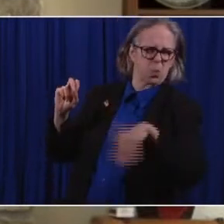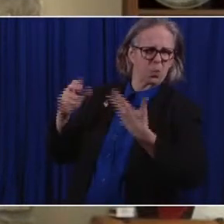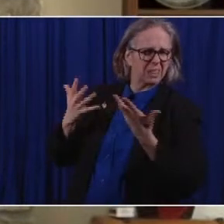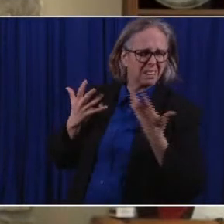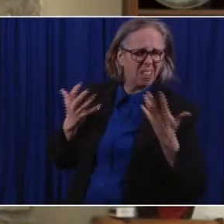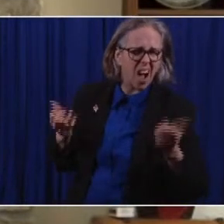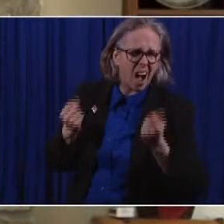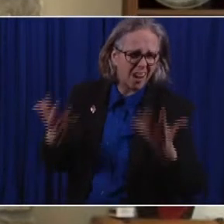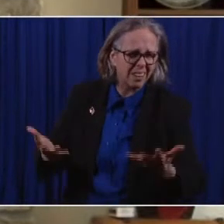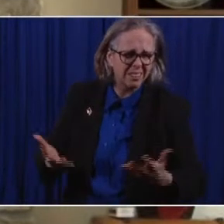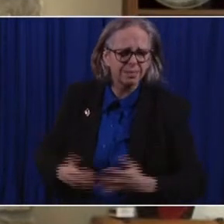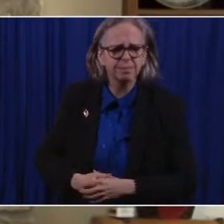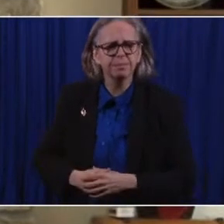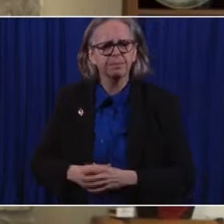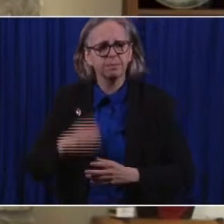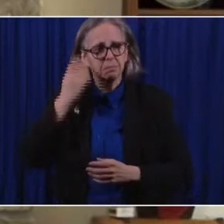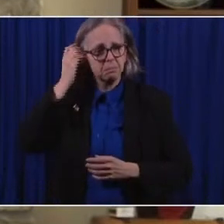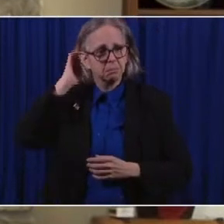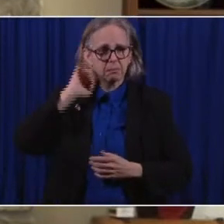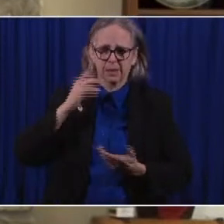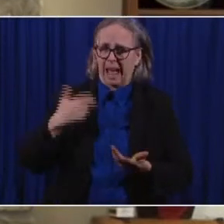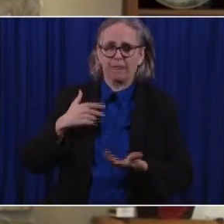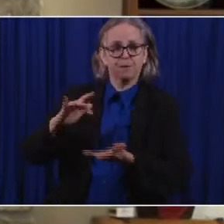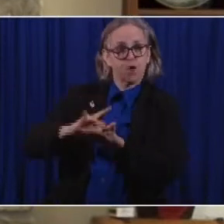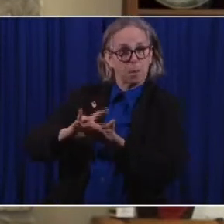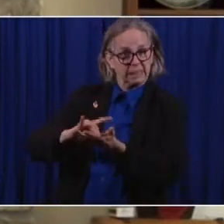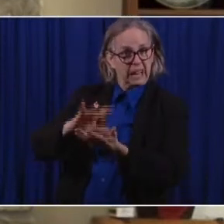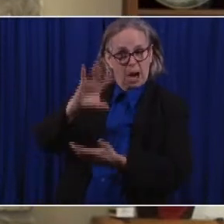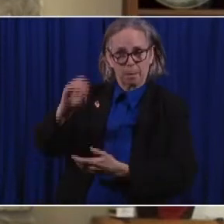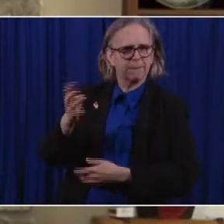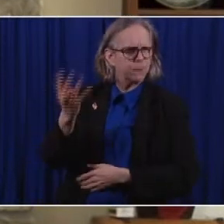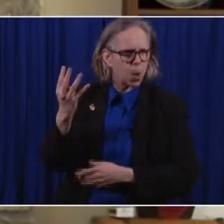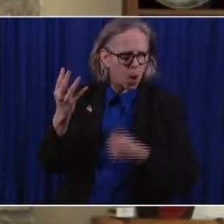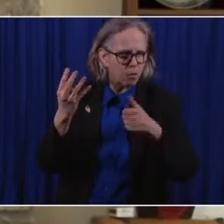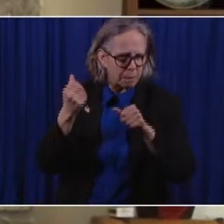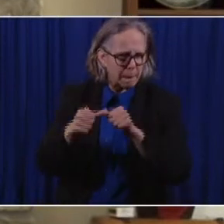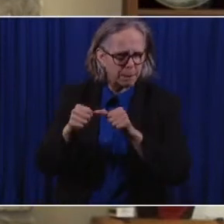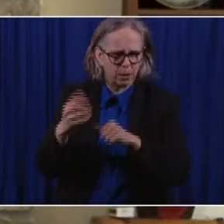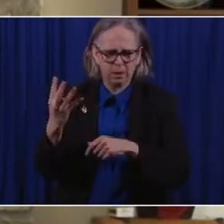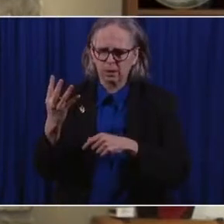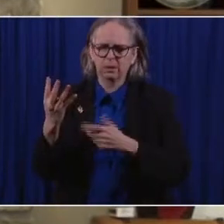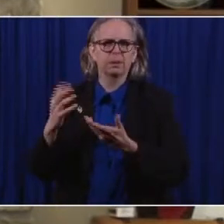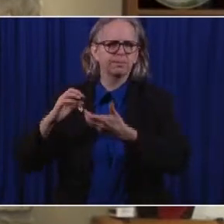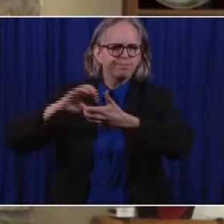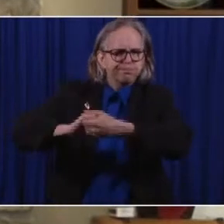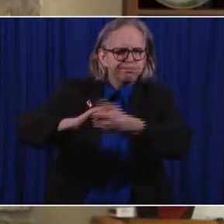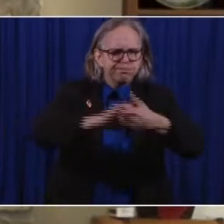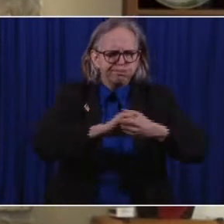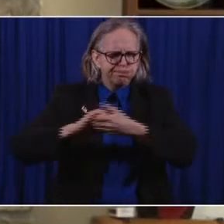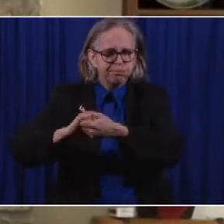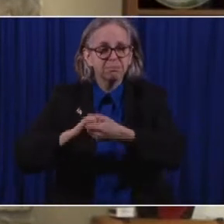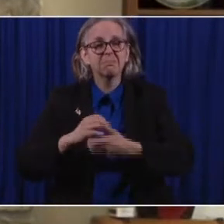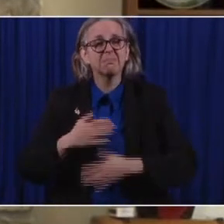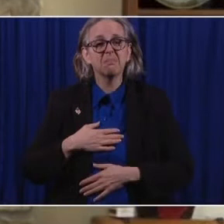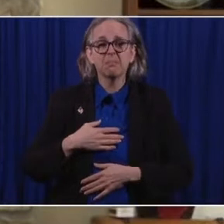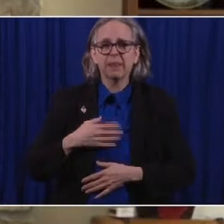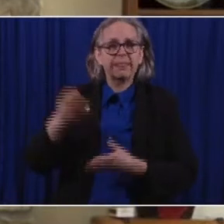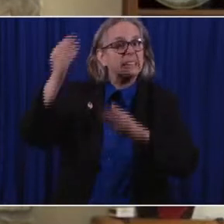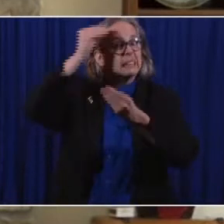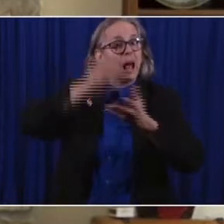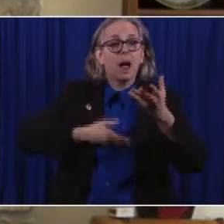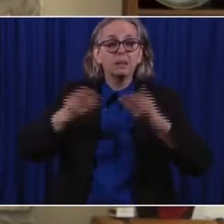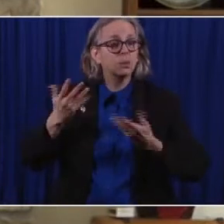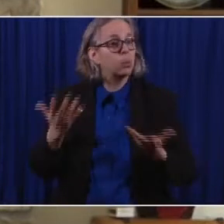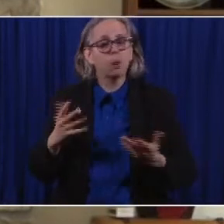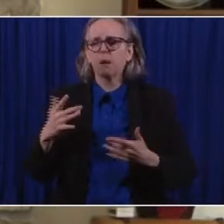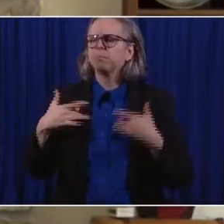4 different pharmacy companies, and we checked back with them within the last few hours. Here's where we are. And we work with them